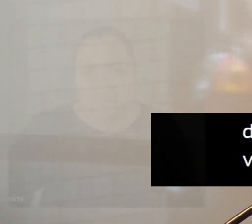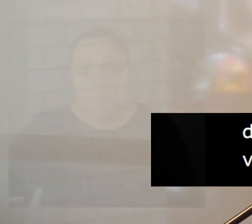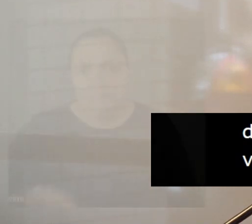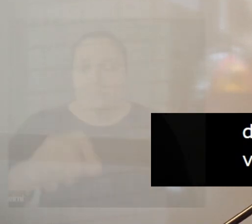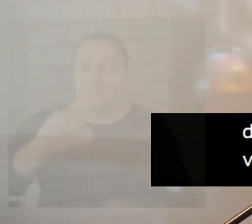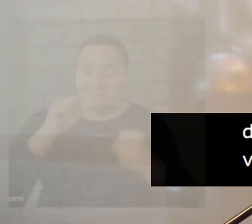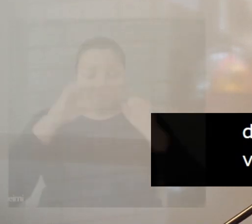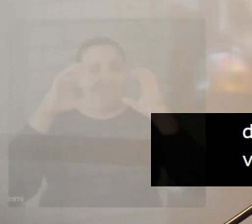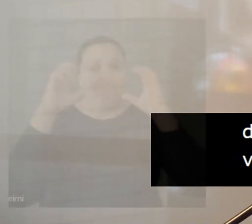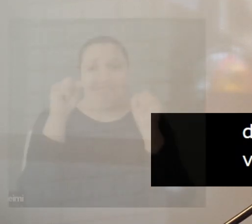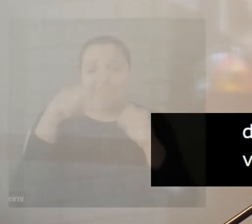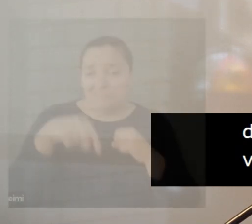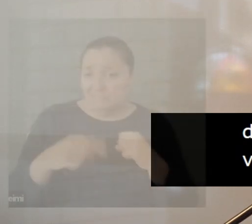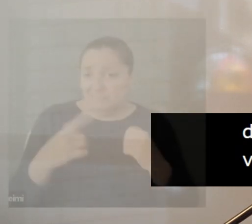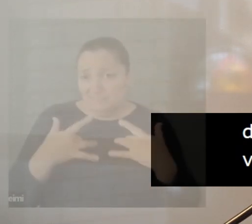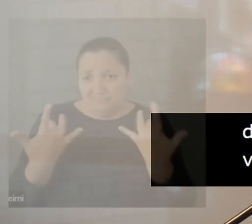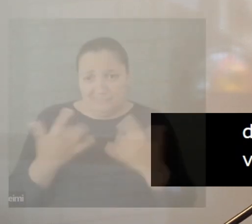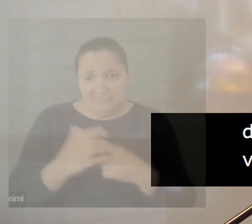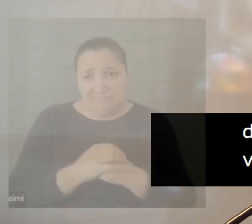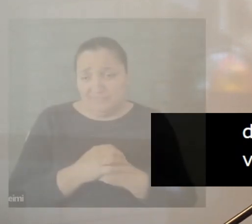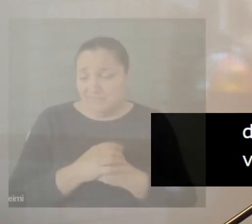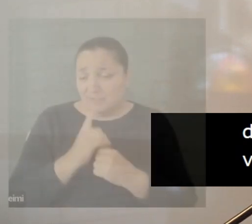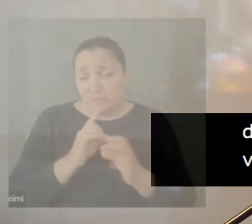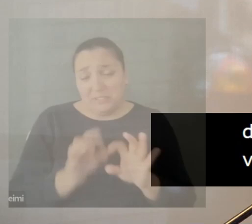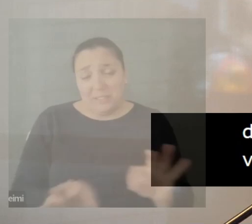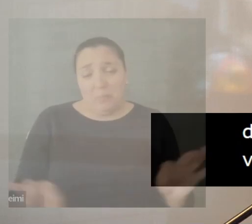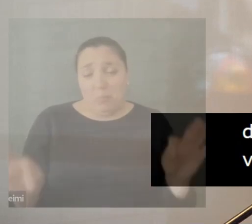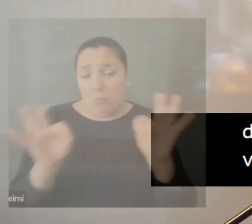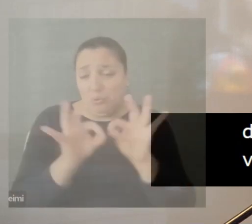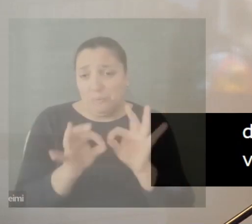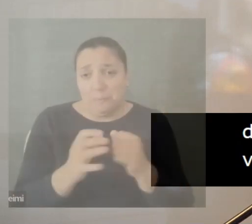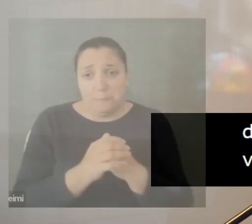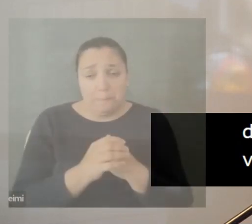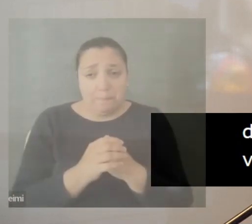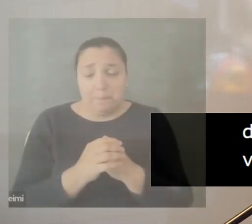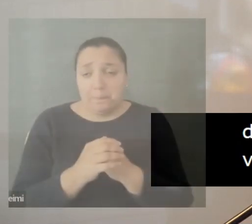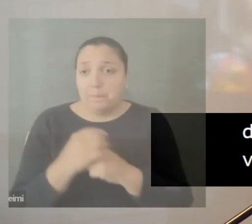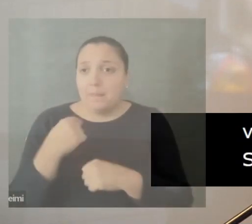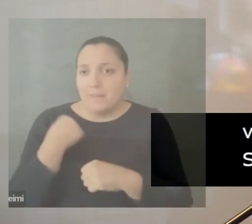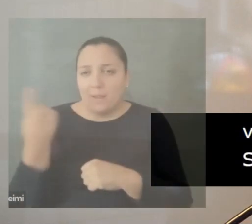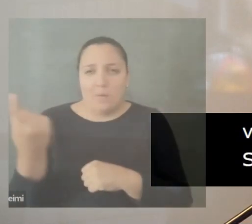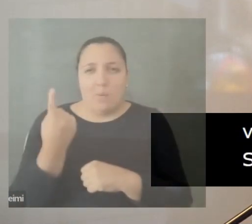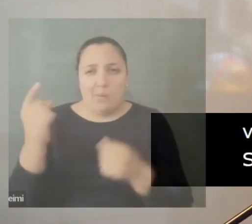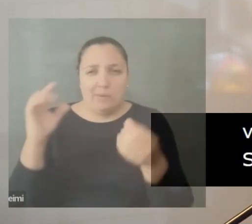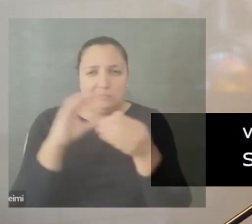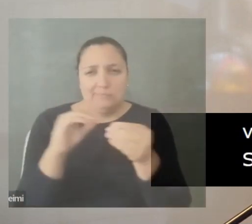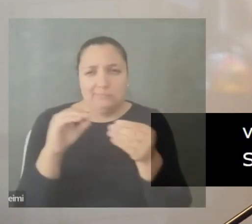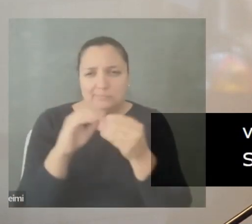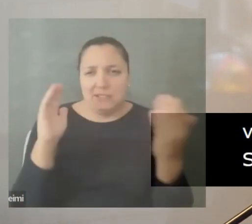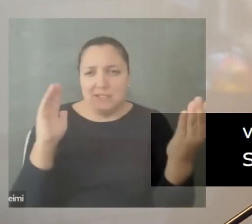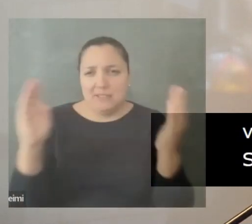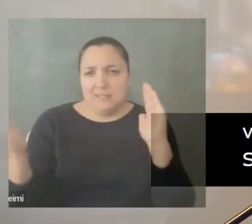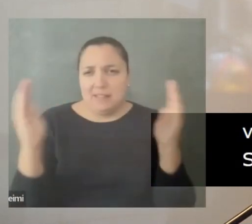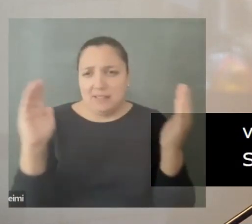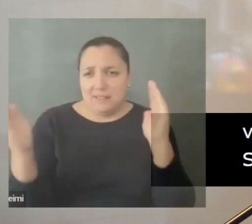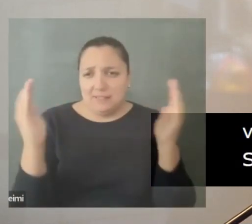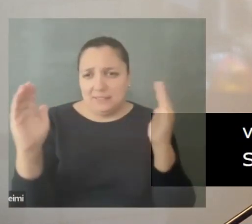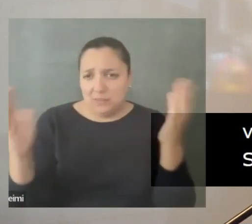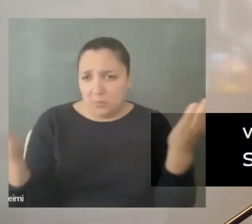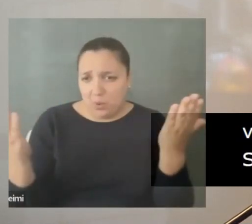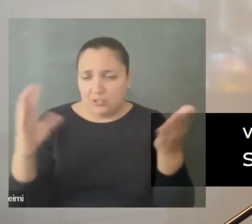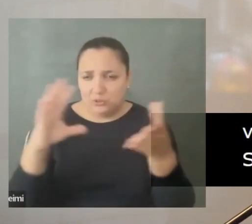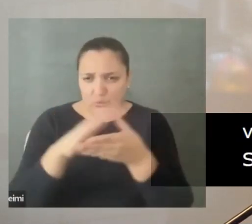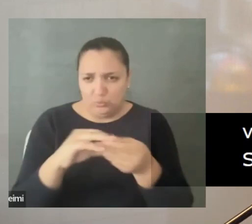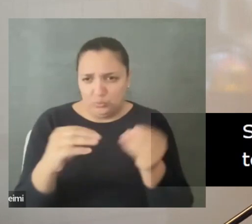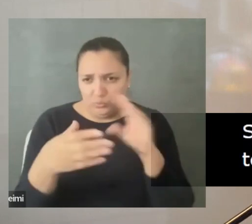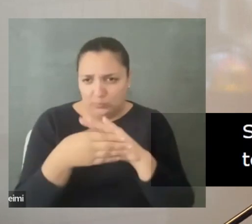because this is such an important thing. And I always use one of my analogies, which is, if you have a car in New York, which